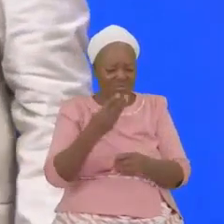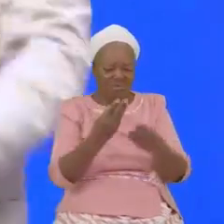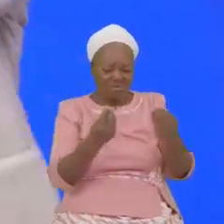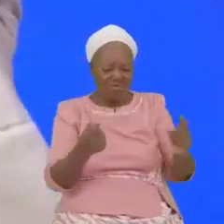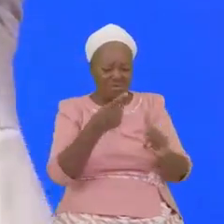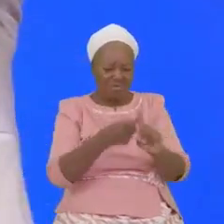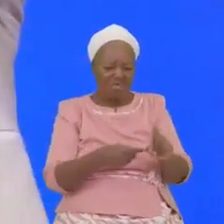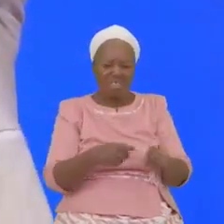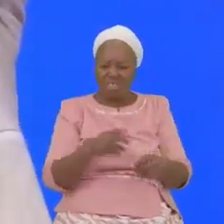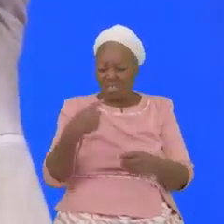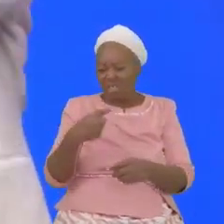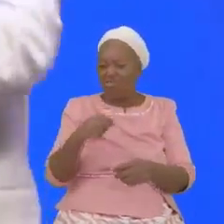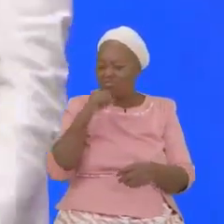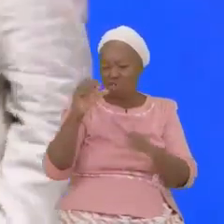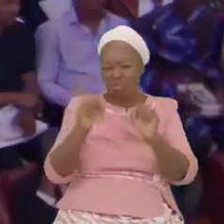impossible. What do you say?